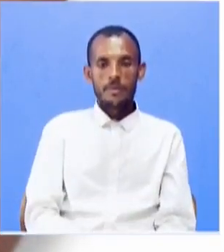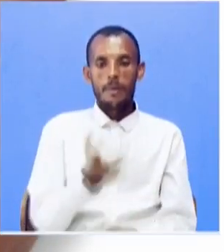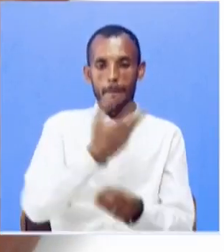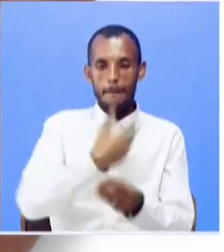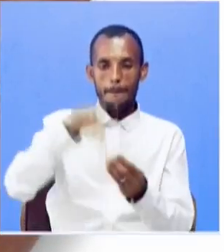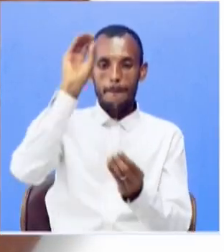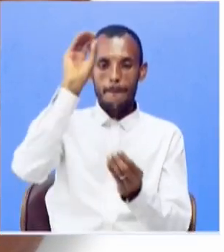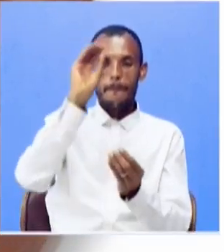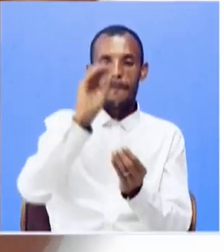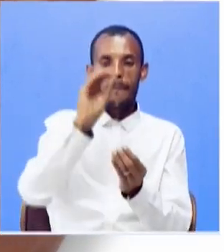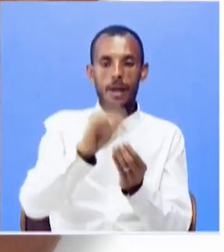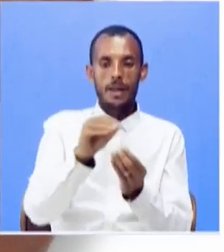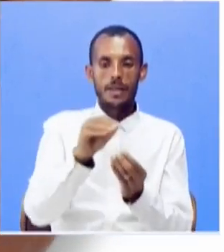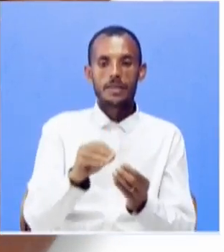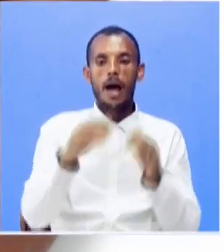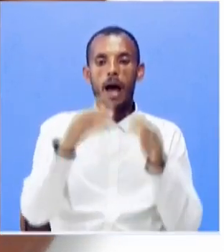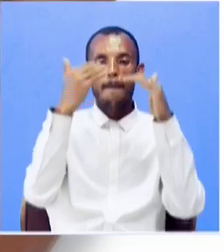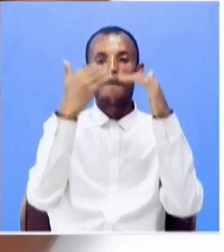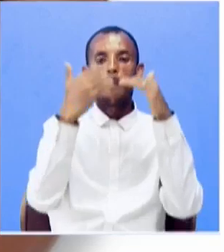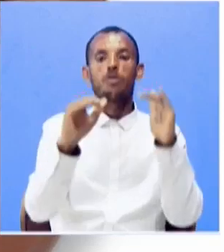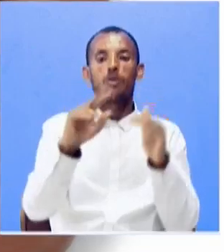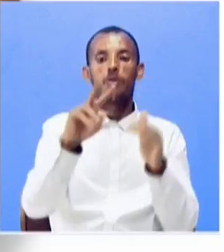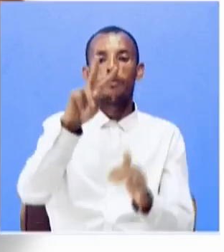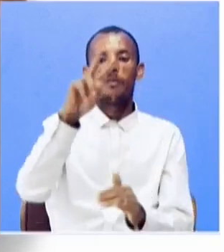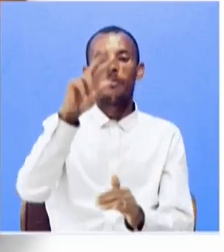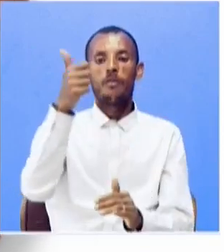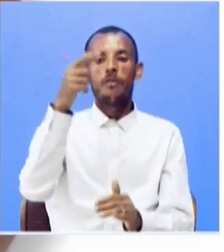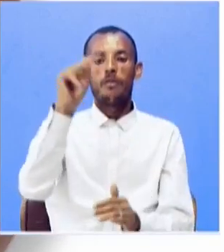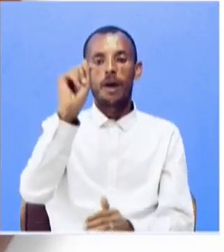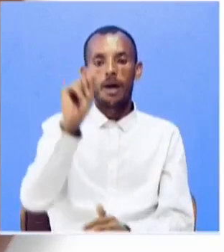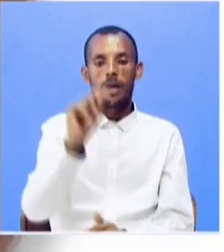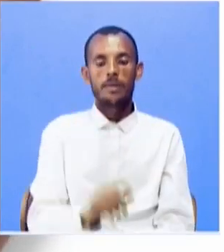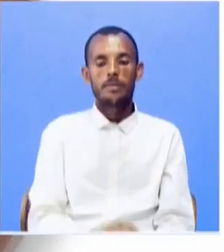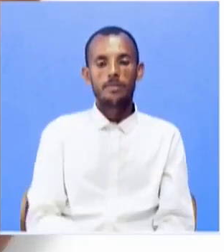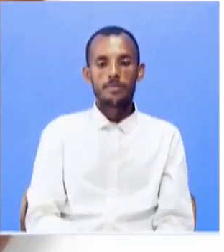plus amount of VAT.